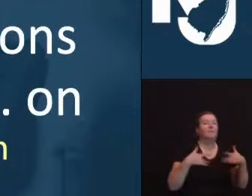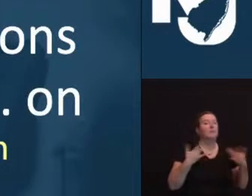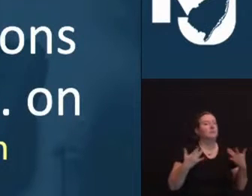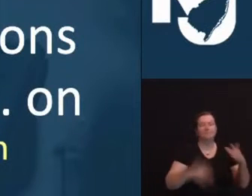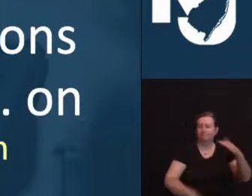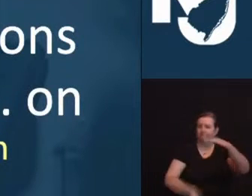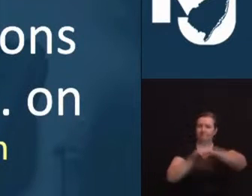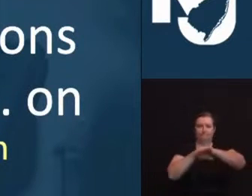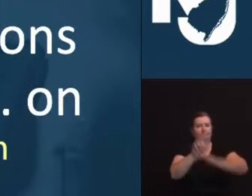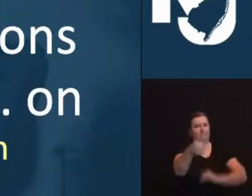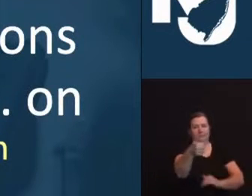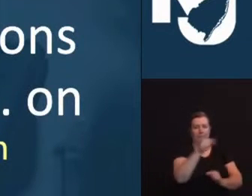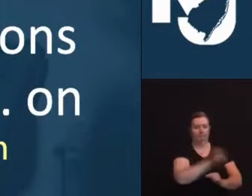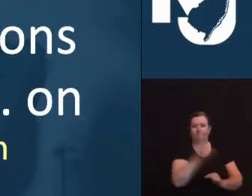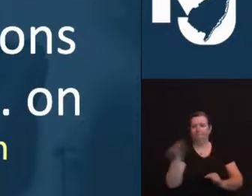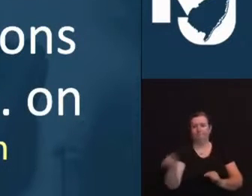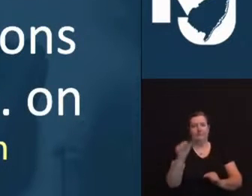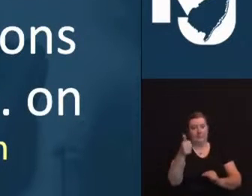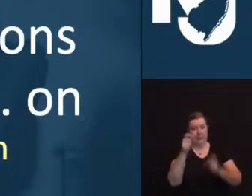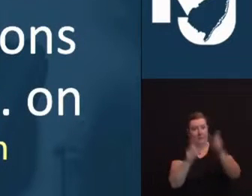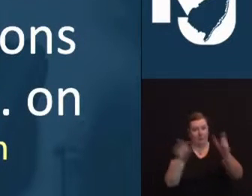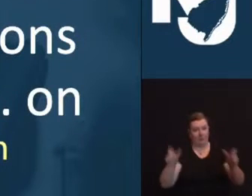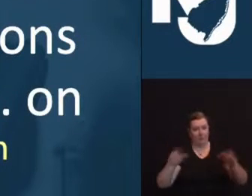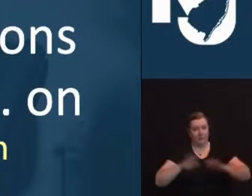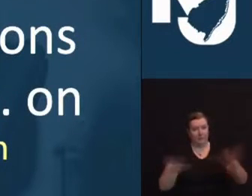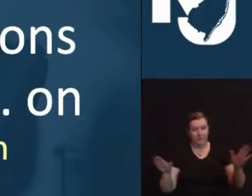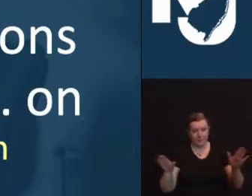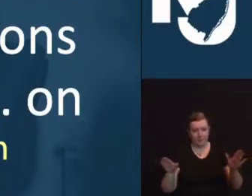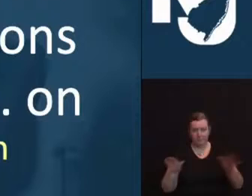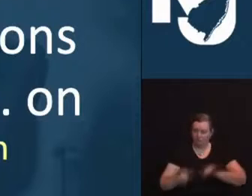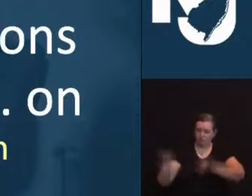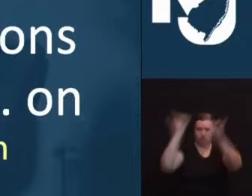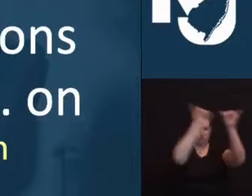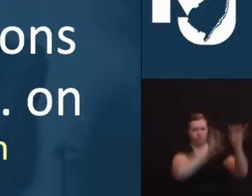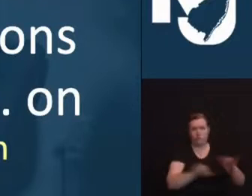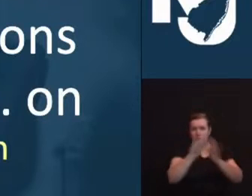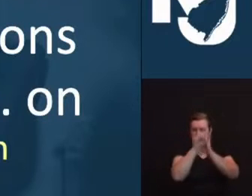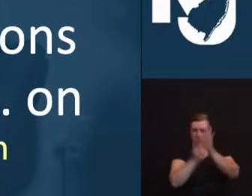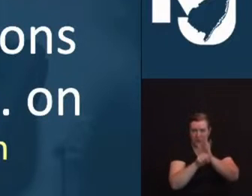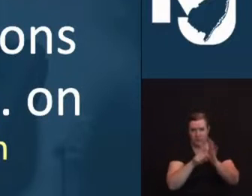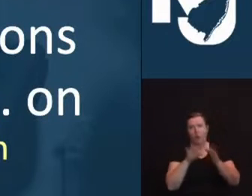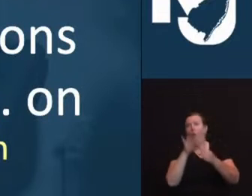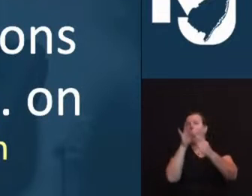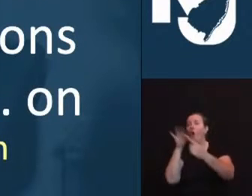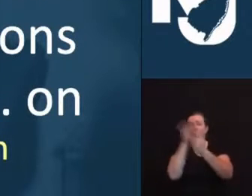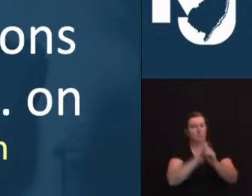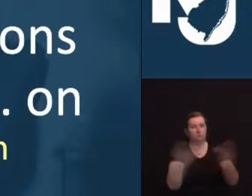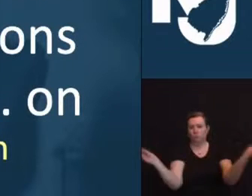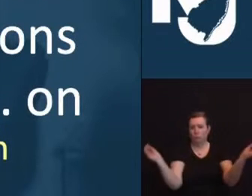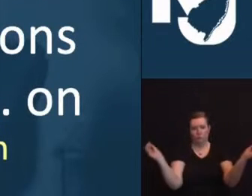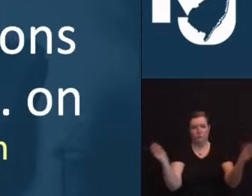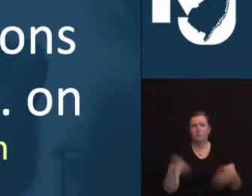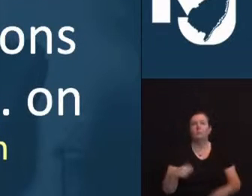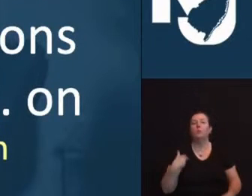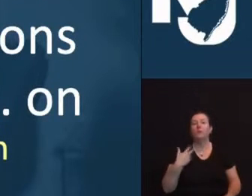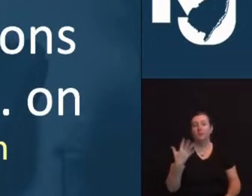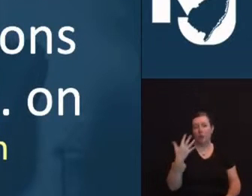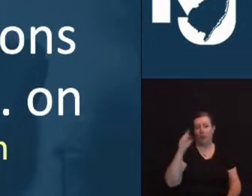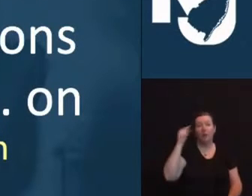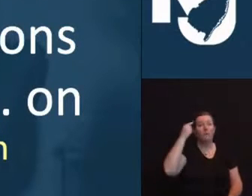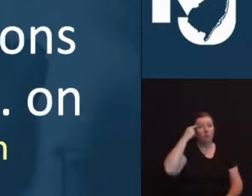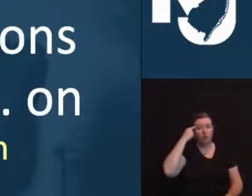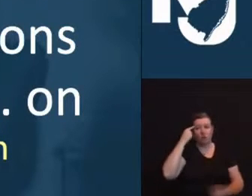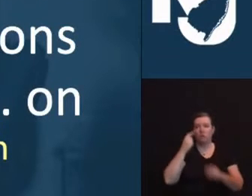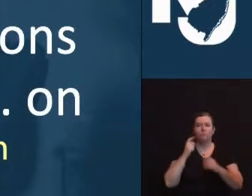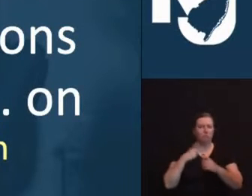line with a growing number of our fellow states throughout the region. We had a really good 5 governors Zoom call yesterday